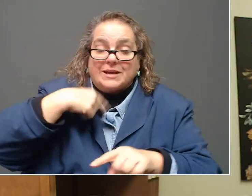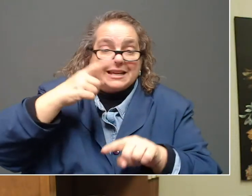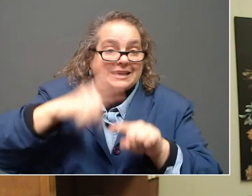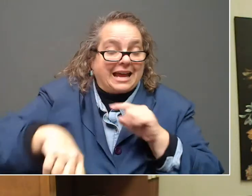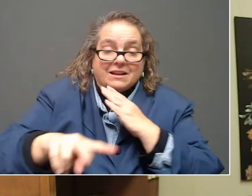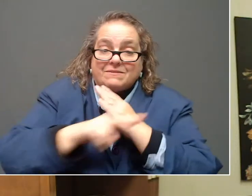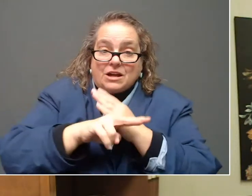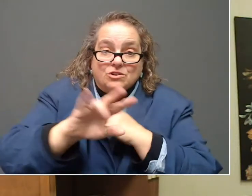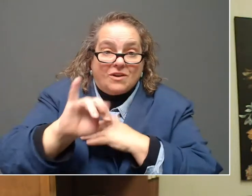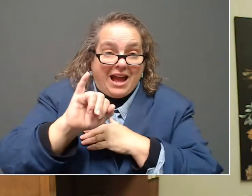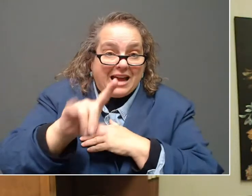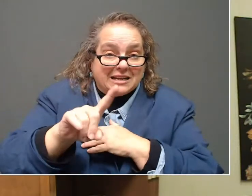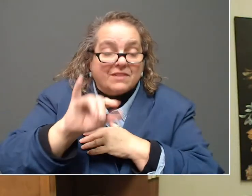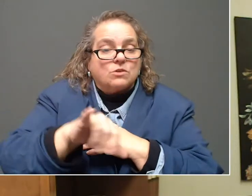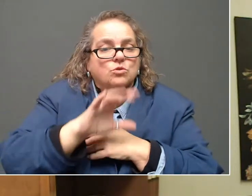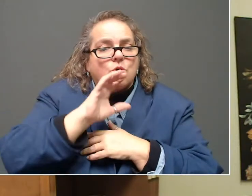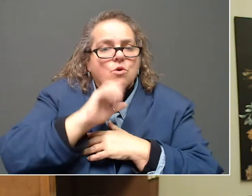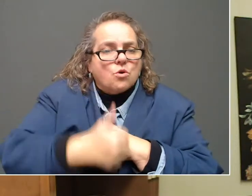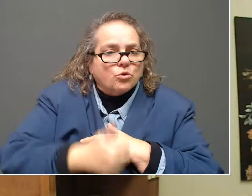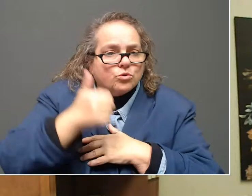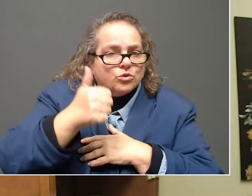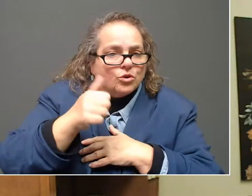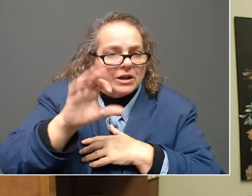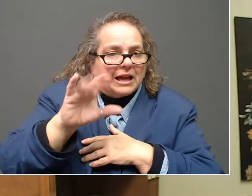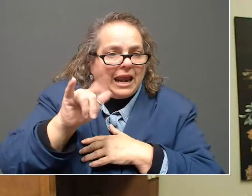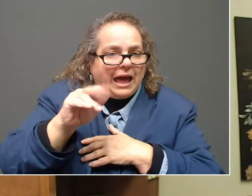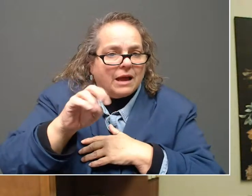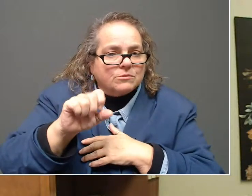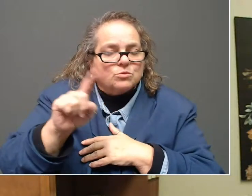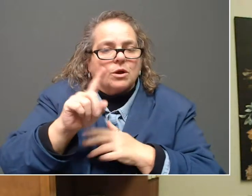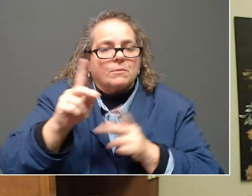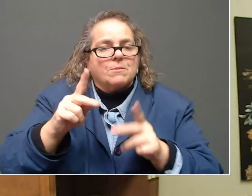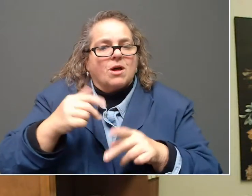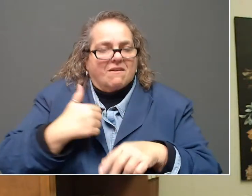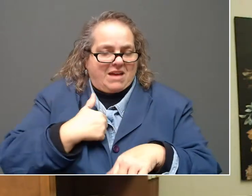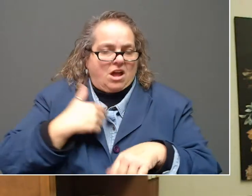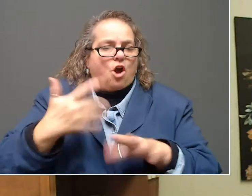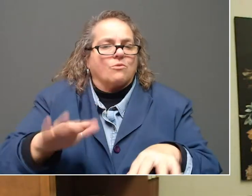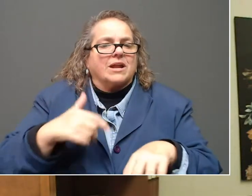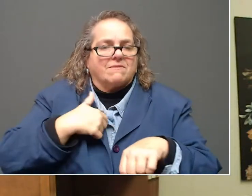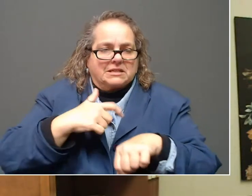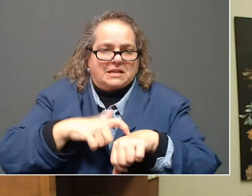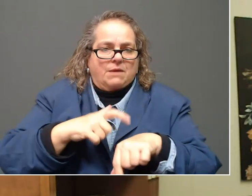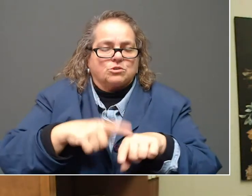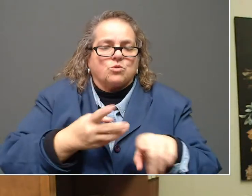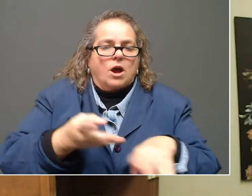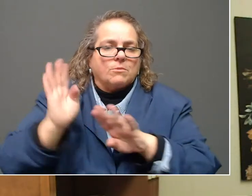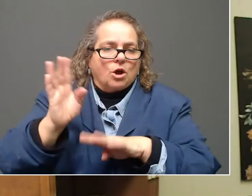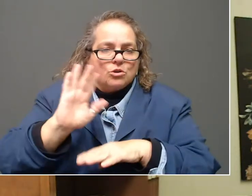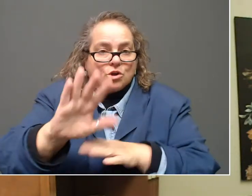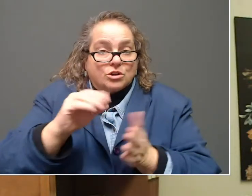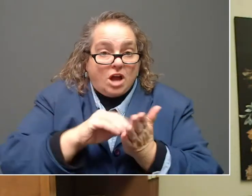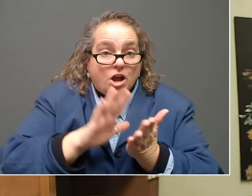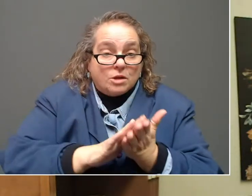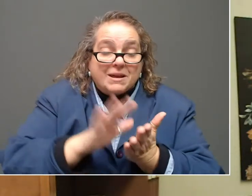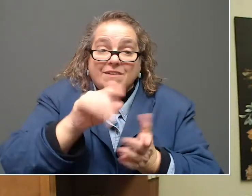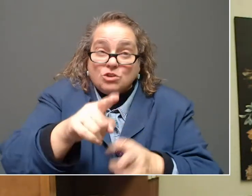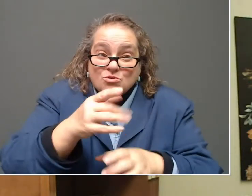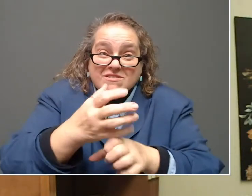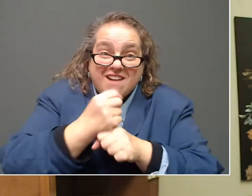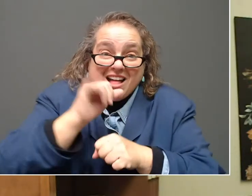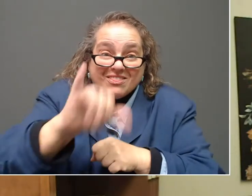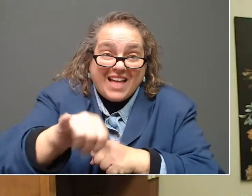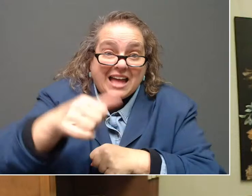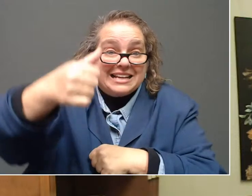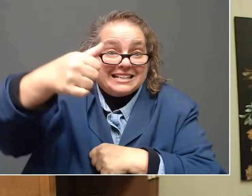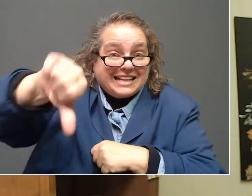name last week, and I got my notice of potential benefits in the mail. It was obviously fraudulent, but our ID verification caught that,